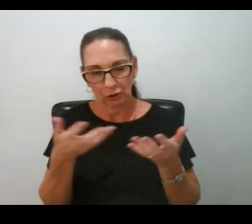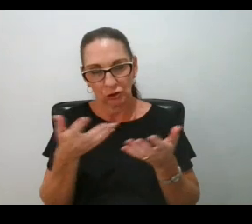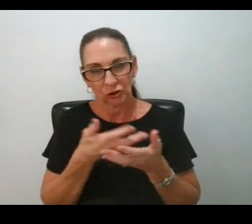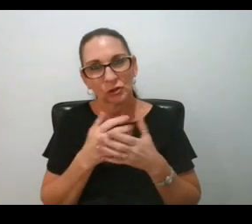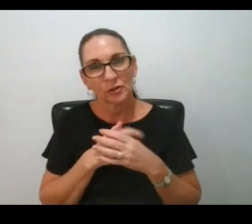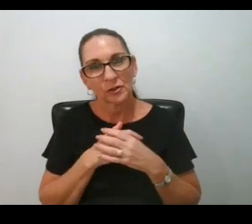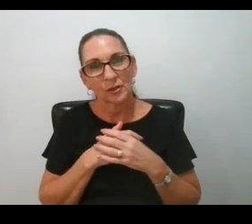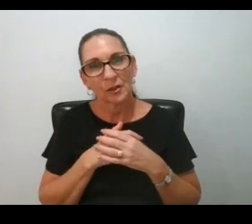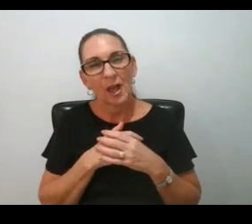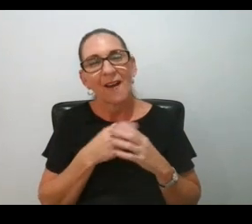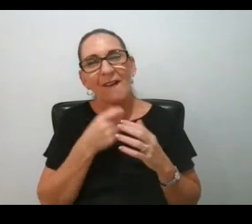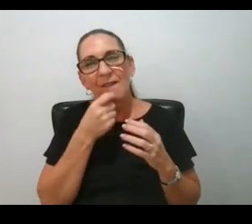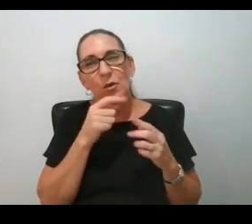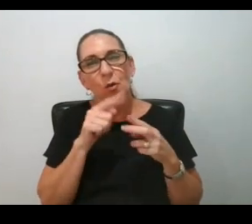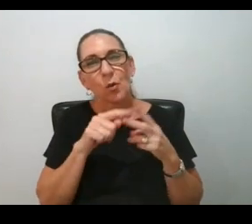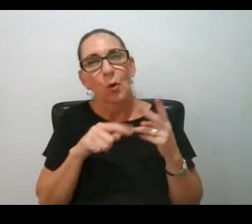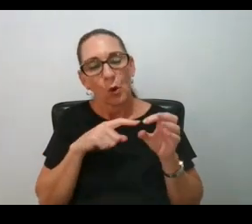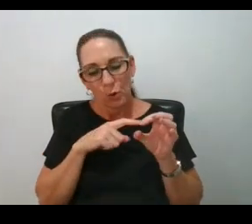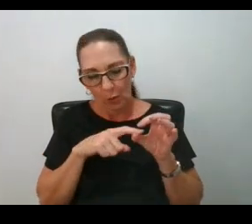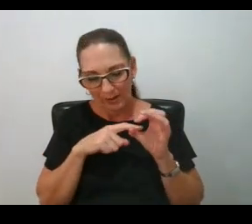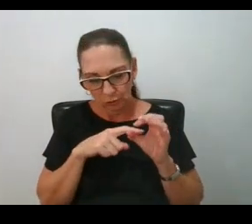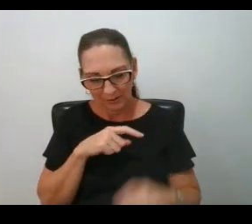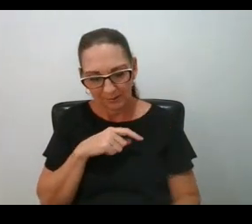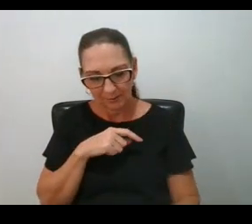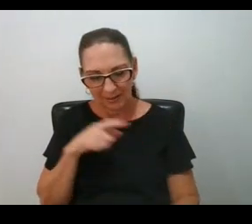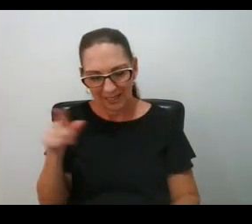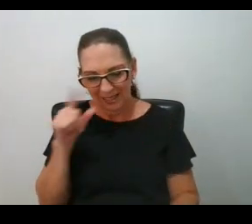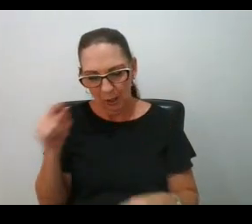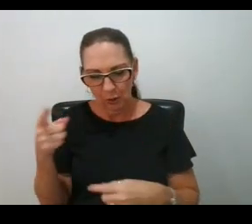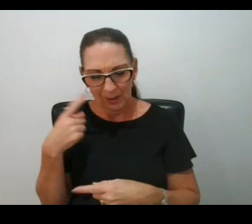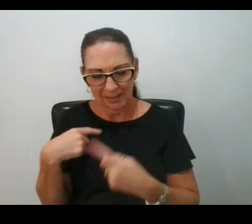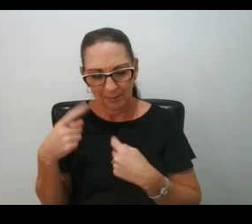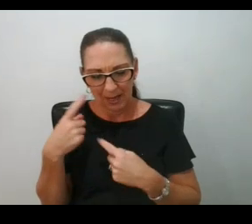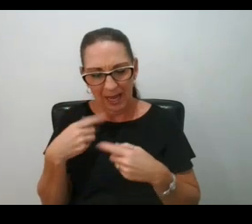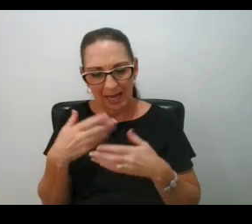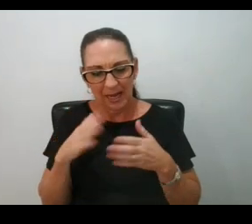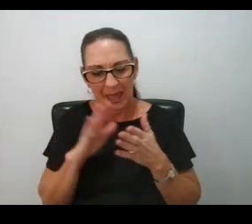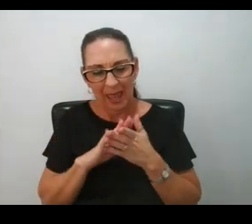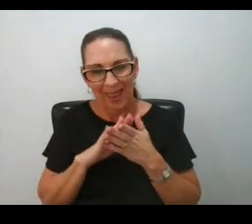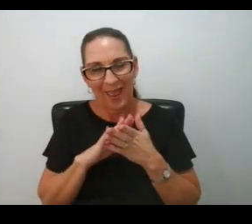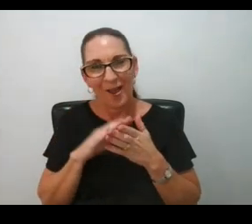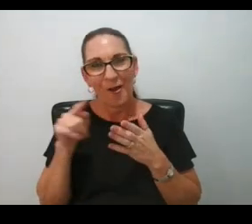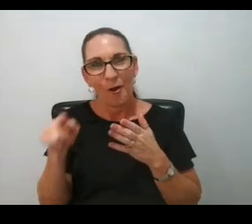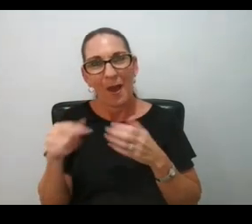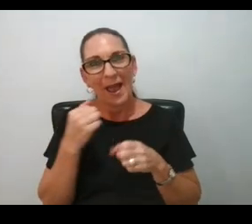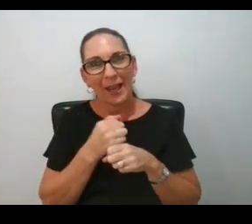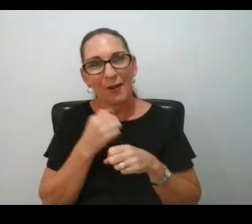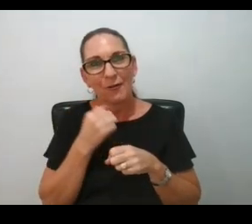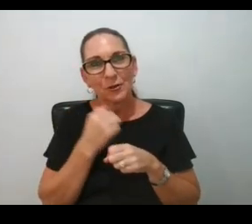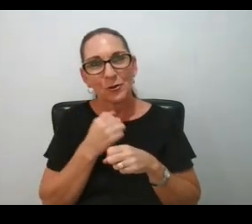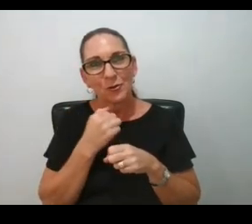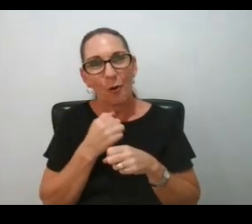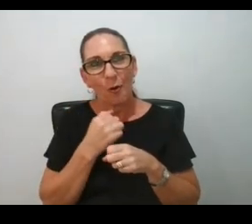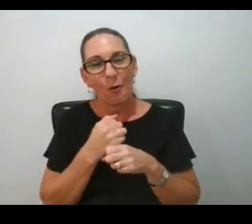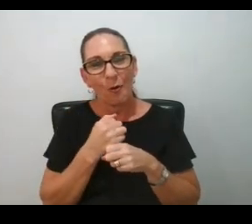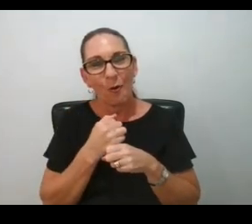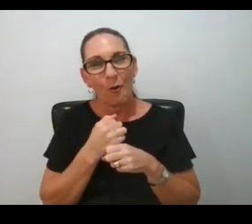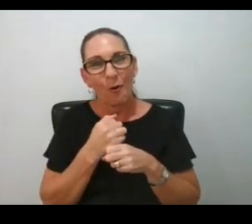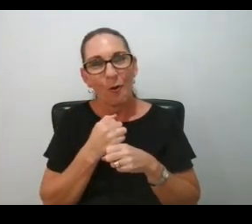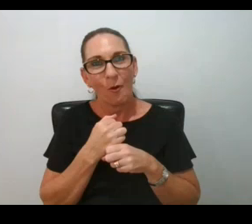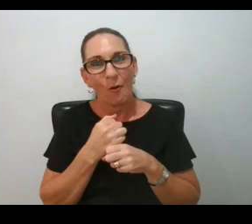couple of questions. Can you please explain how the guarantor issue would be dealt with in the context, I guess, of this case study? Which, Yep. And then is